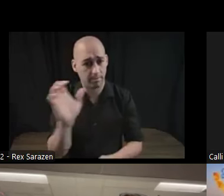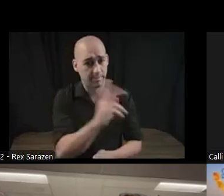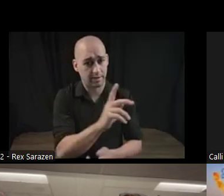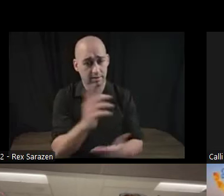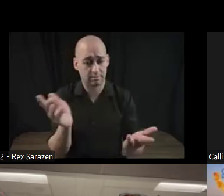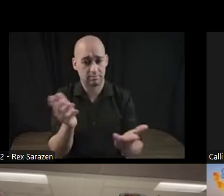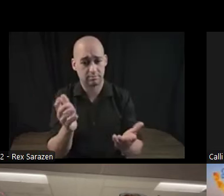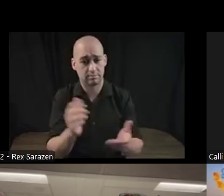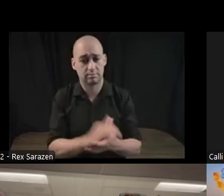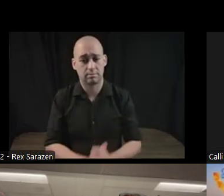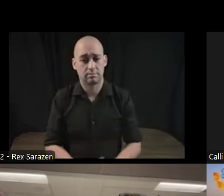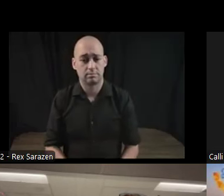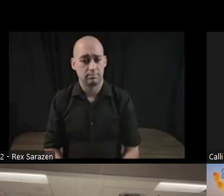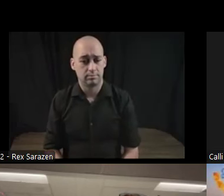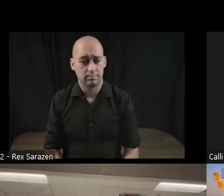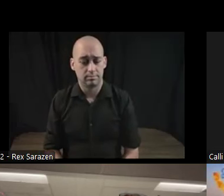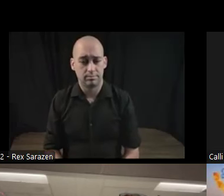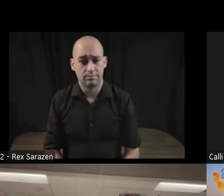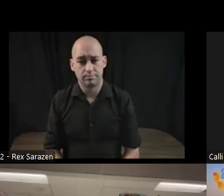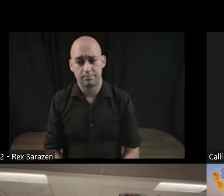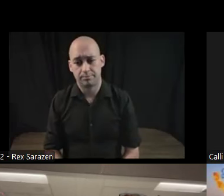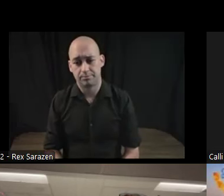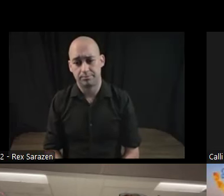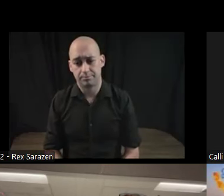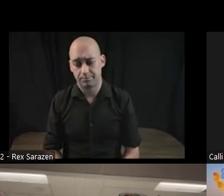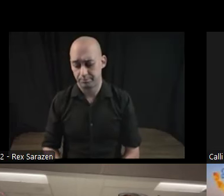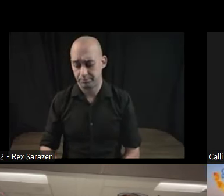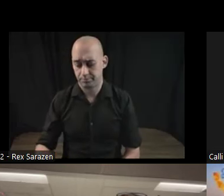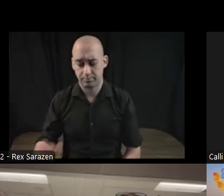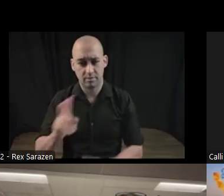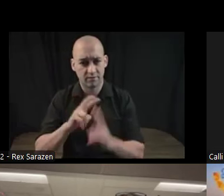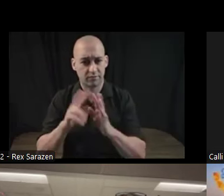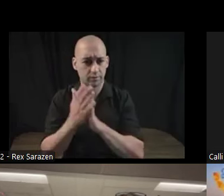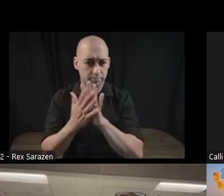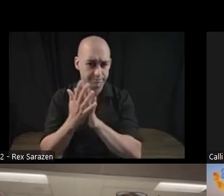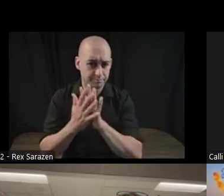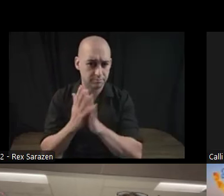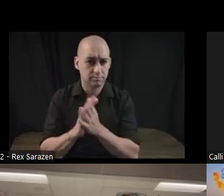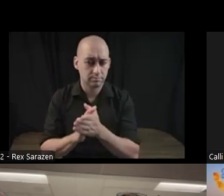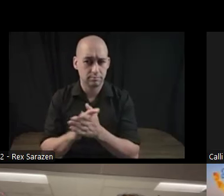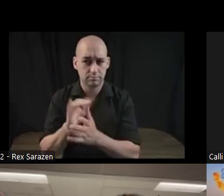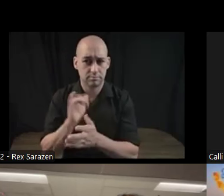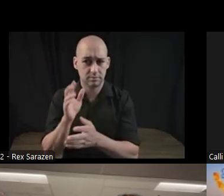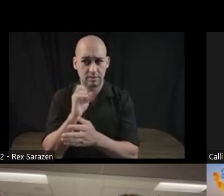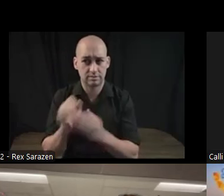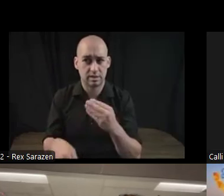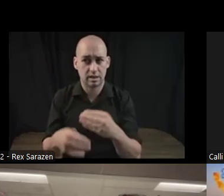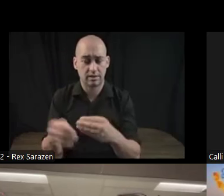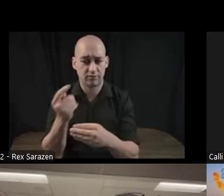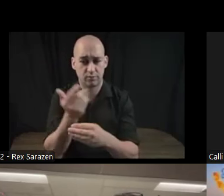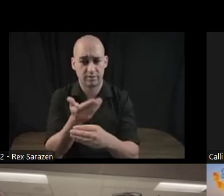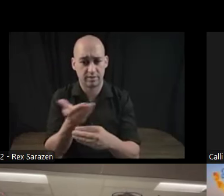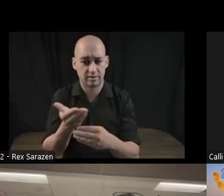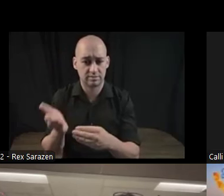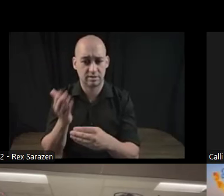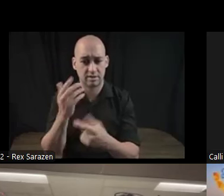Let's go see if anyone else has any further comments about this. I guess I'll add a few things. Yeah, I